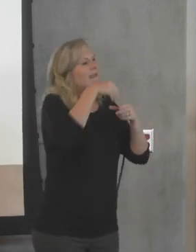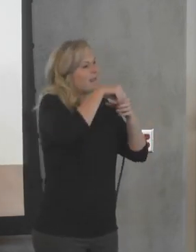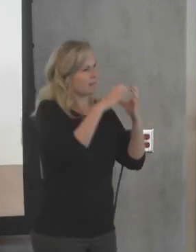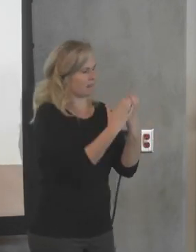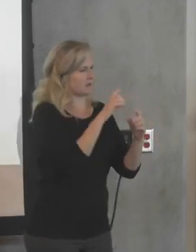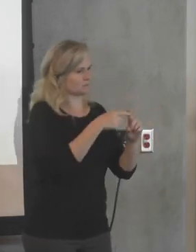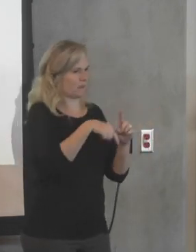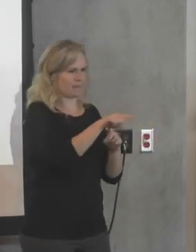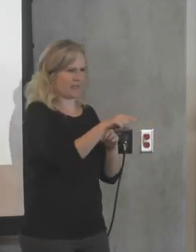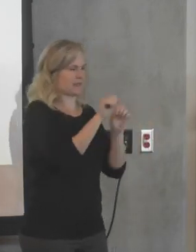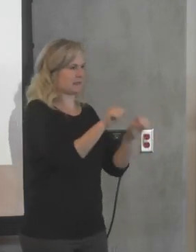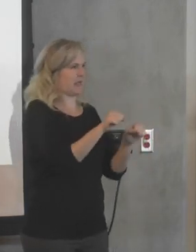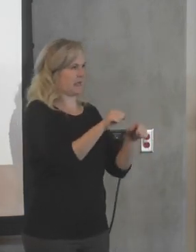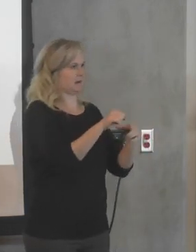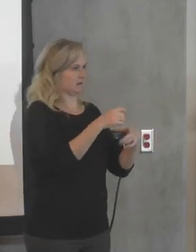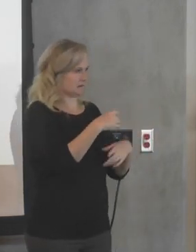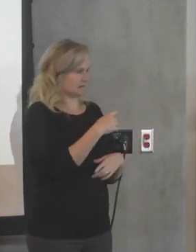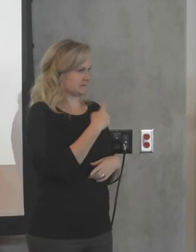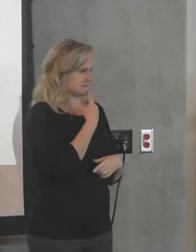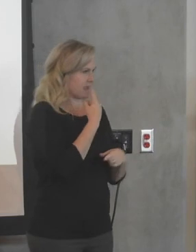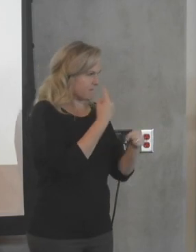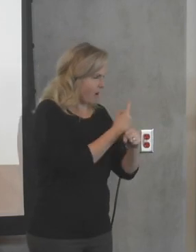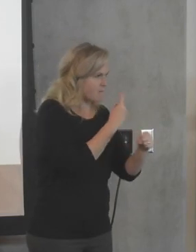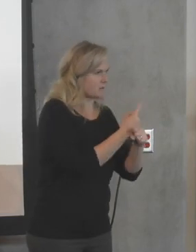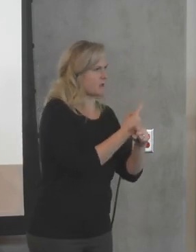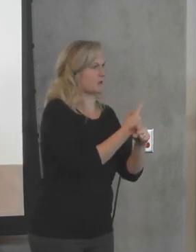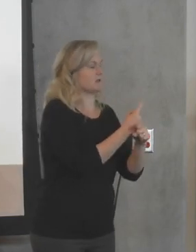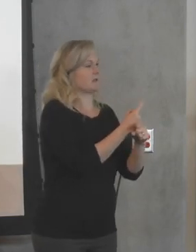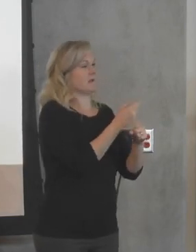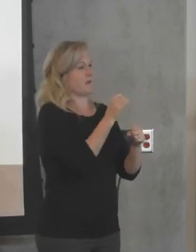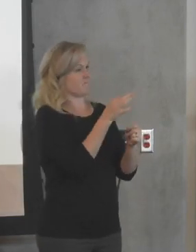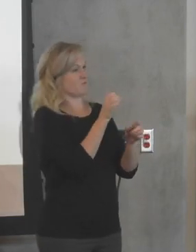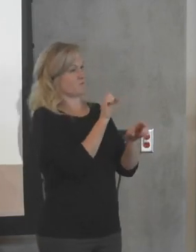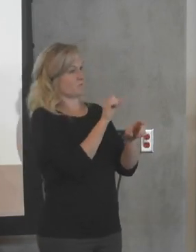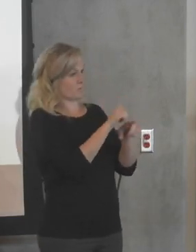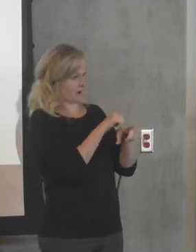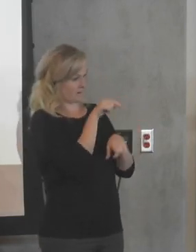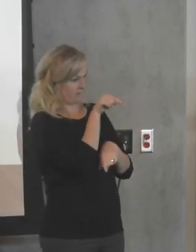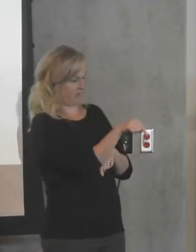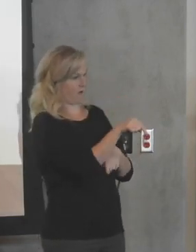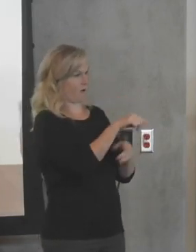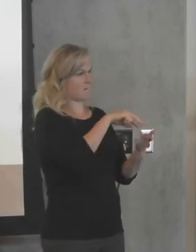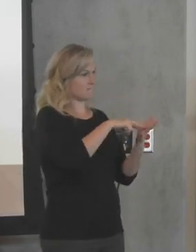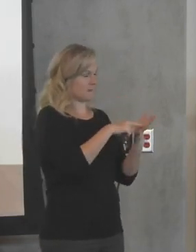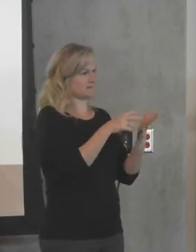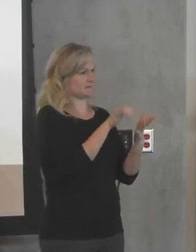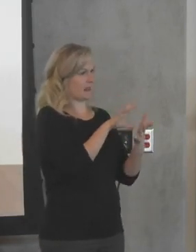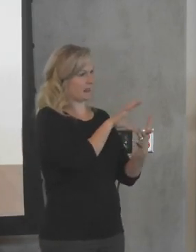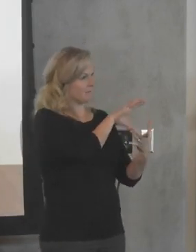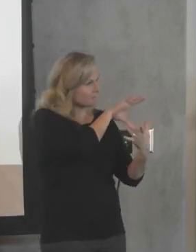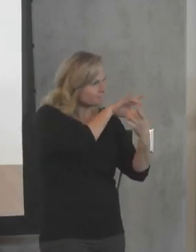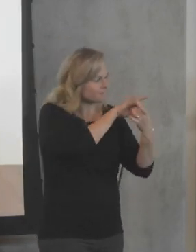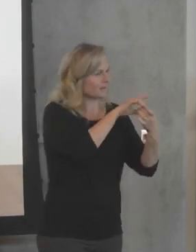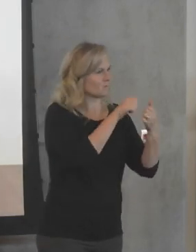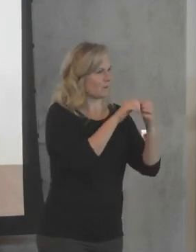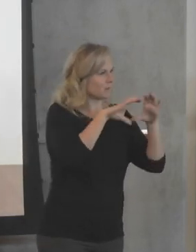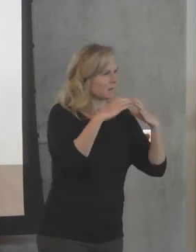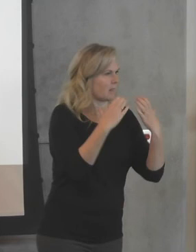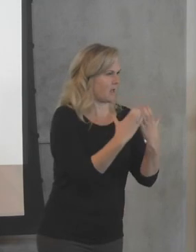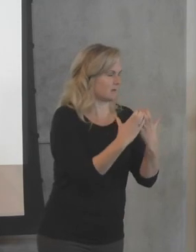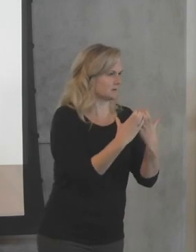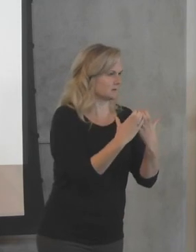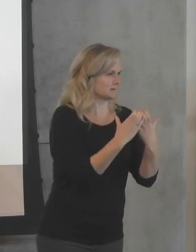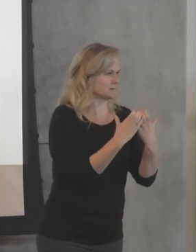it, generalize it back into the classroom. Get it going in the room of the building where they need